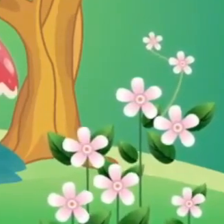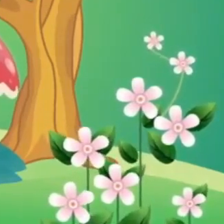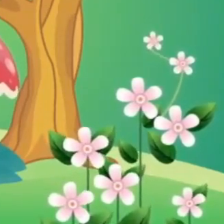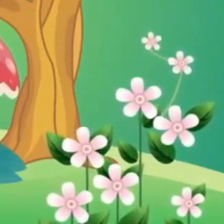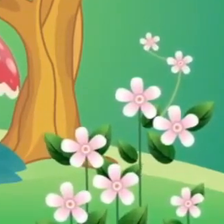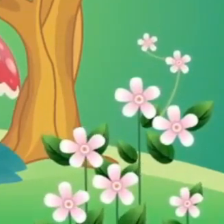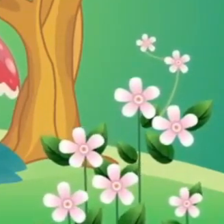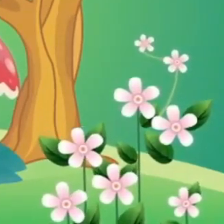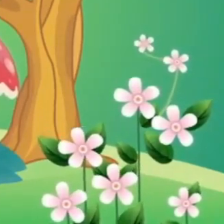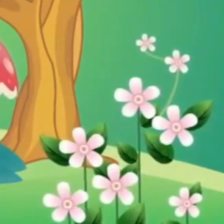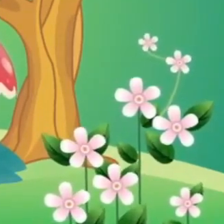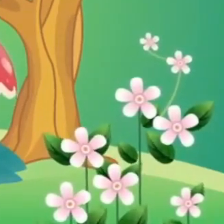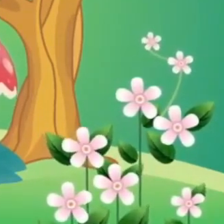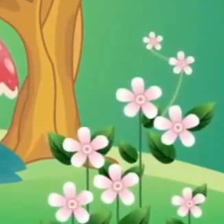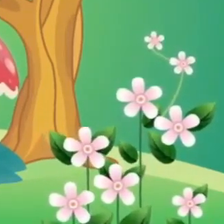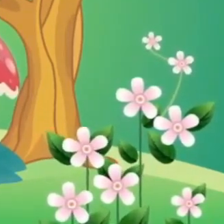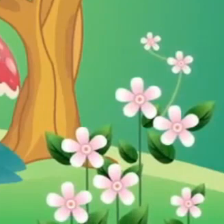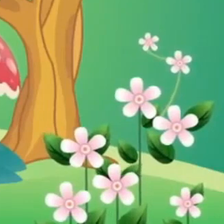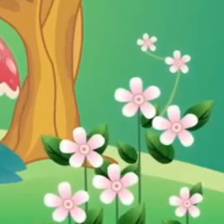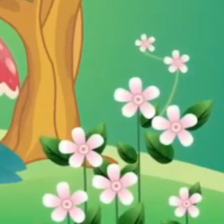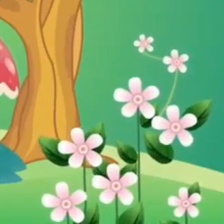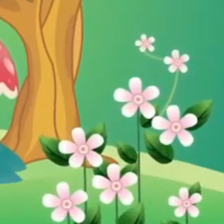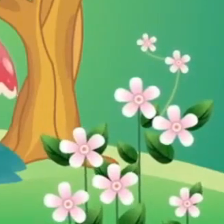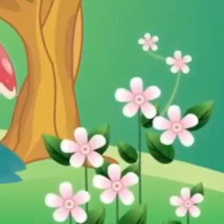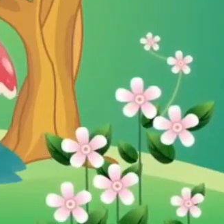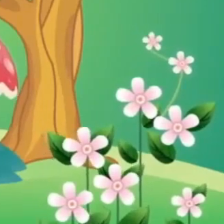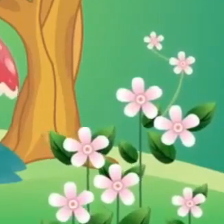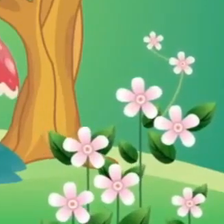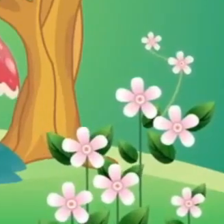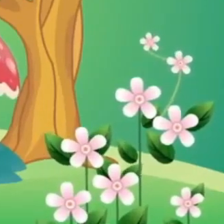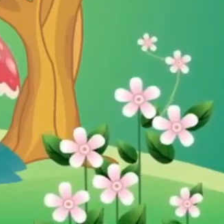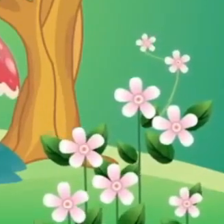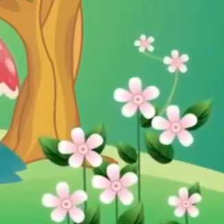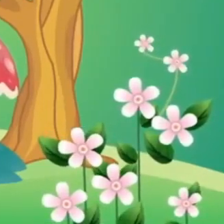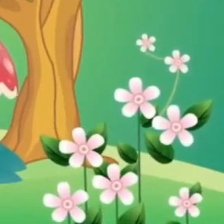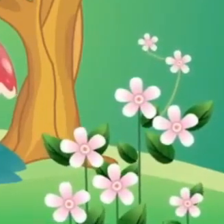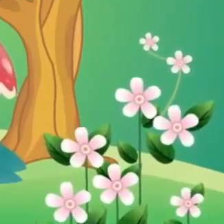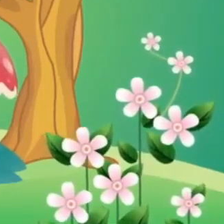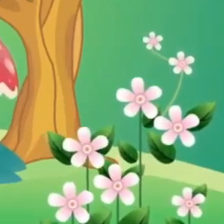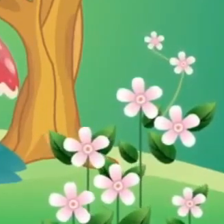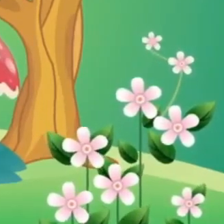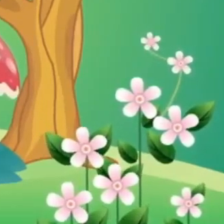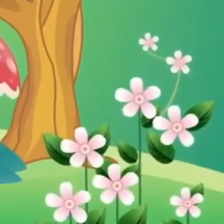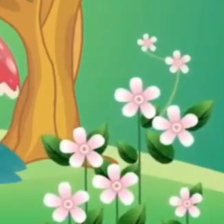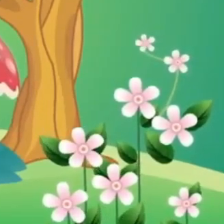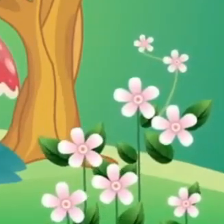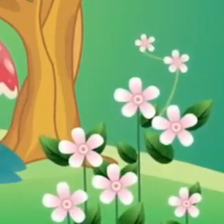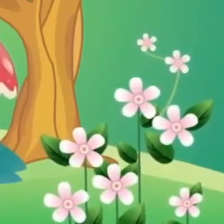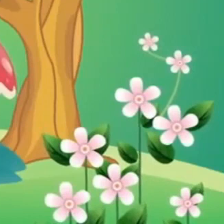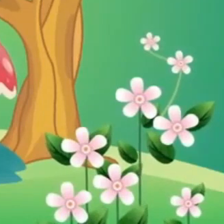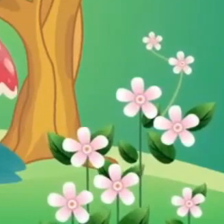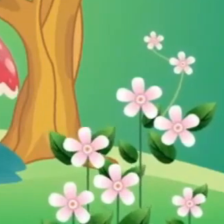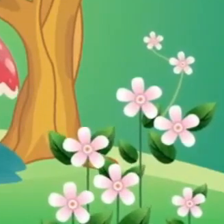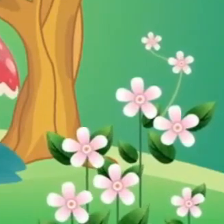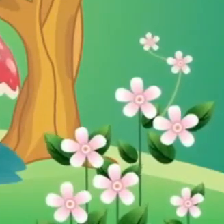today. Before I will proceed, I will introduce to you my partner, our